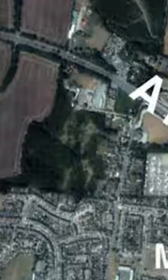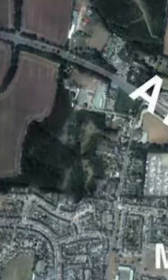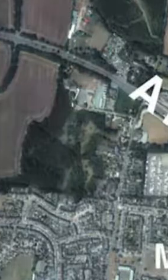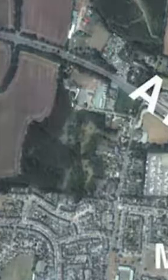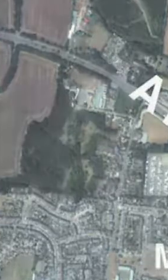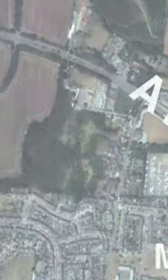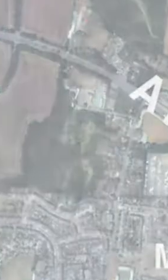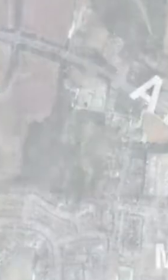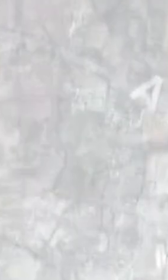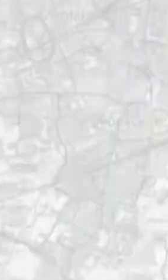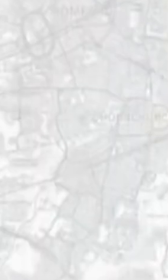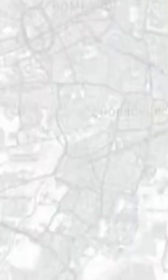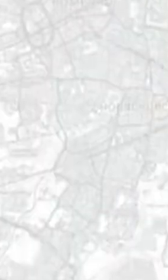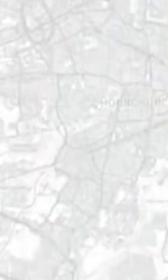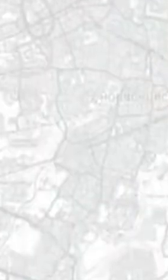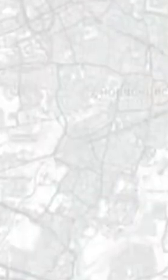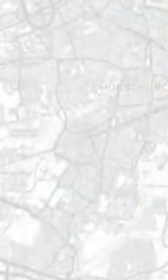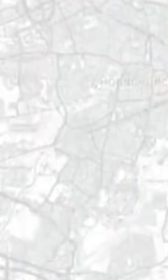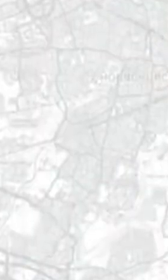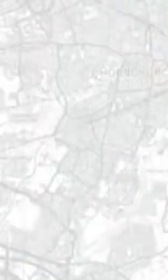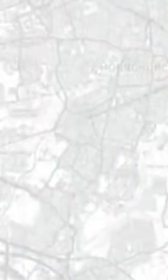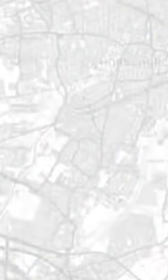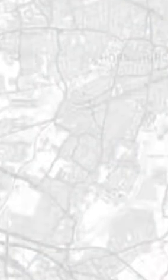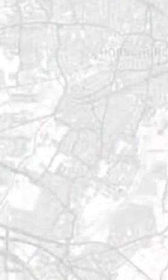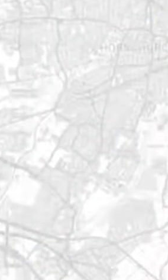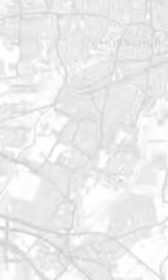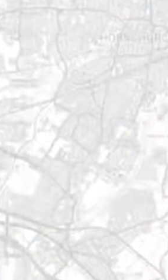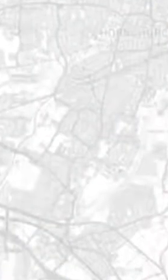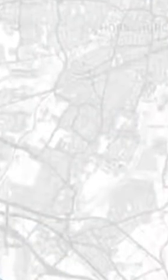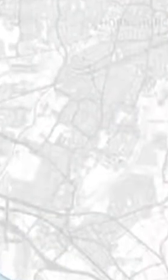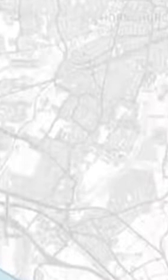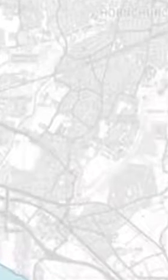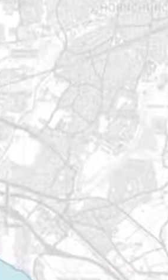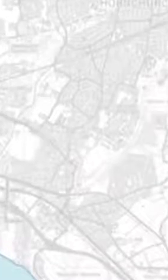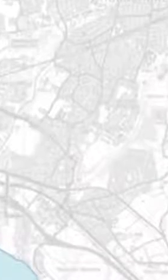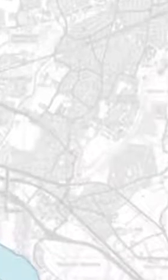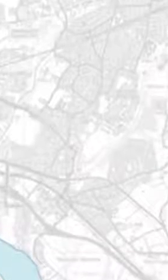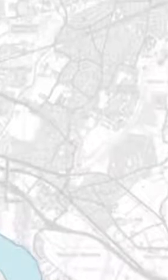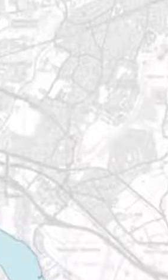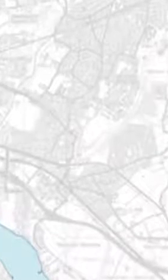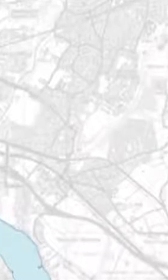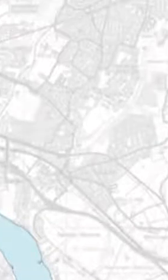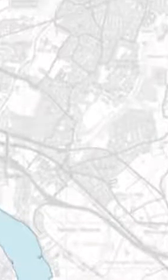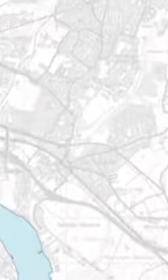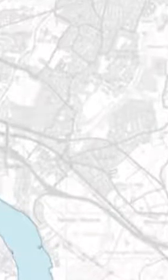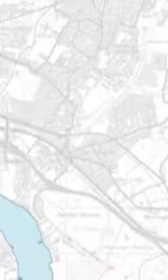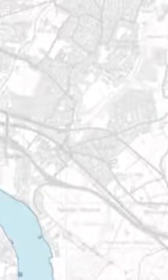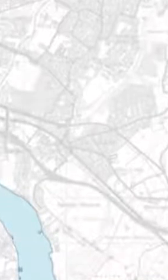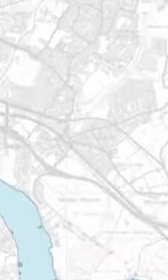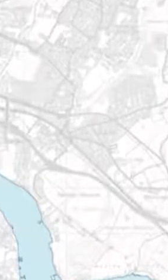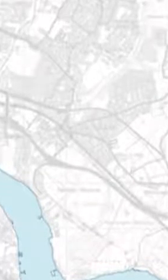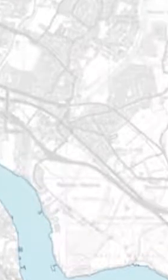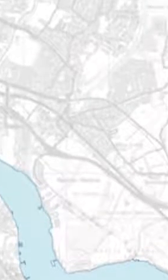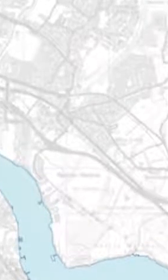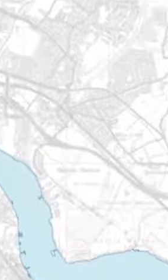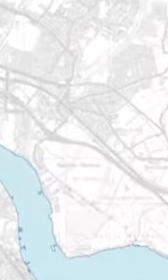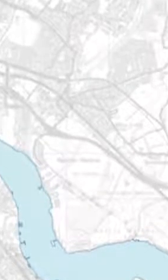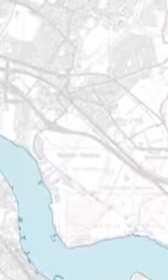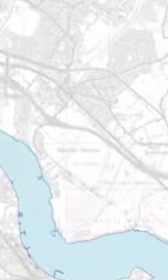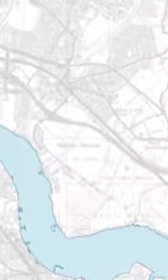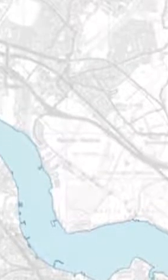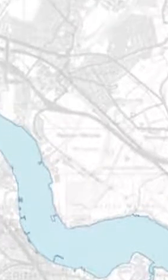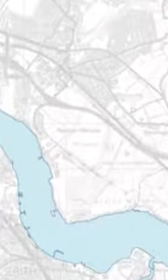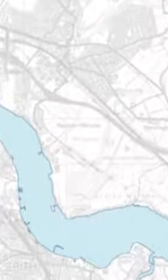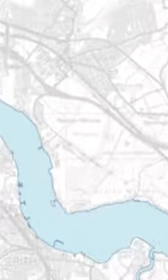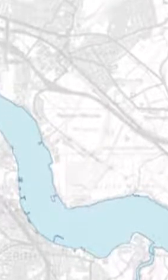routes. We've carried out detailed noise assessments and have identified locations along the route where noise barriers